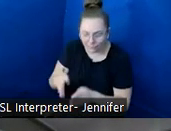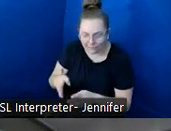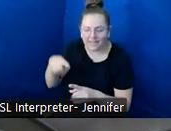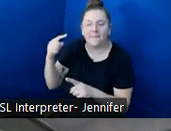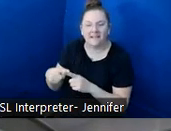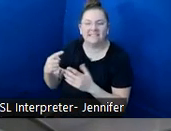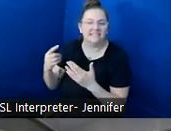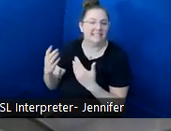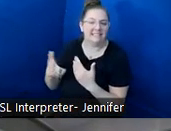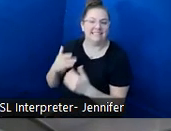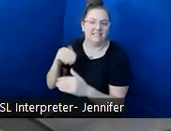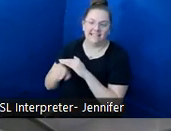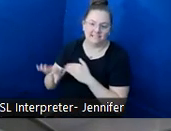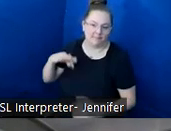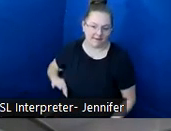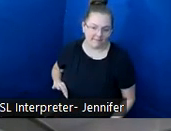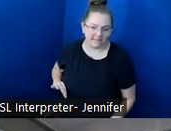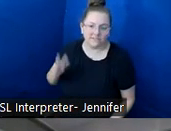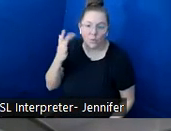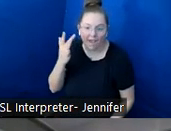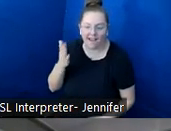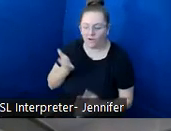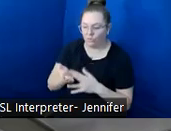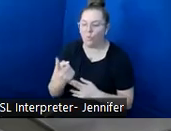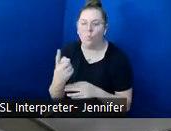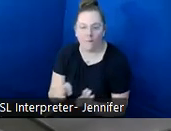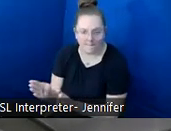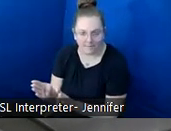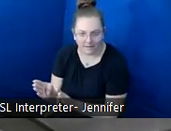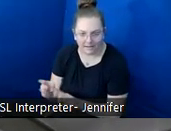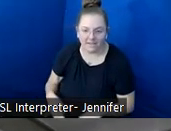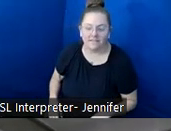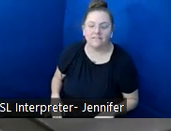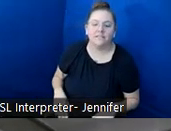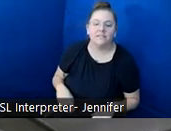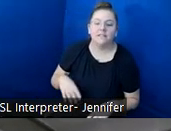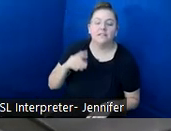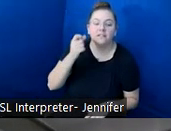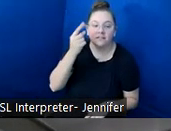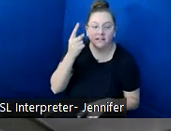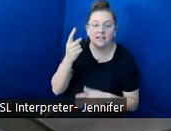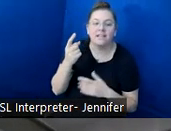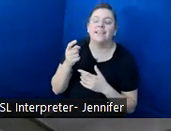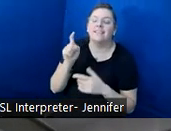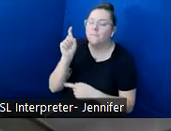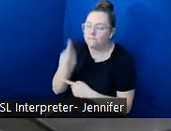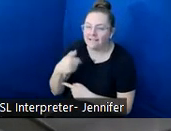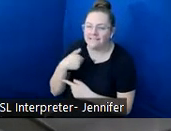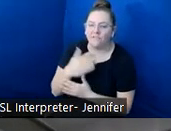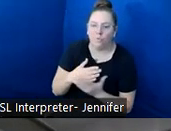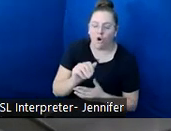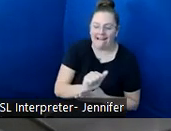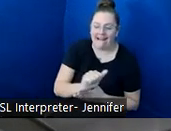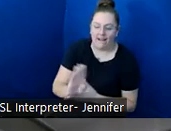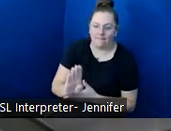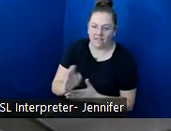people because they're only going through one plan. People requesting enrollment must have Part A and B when they